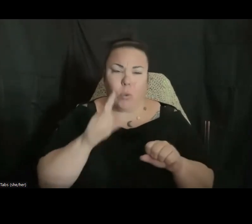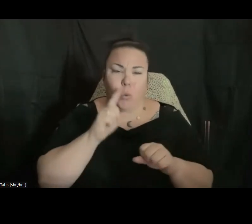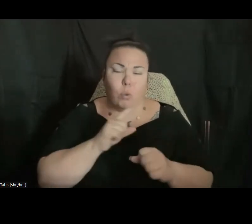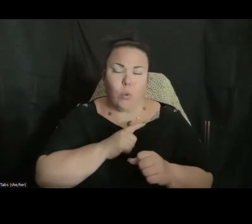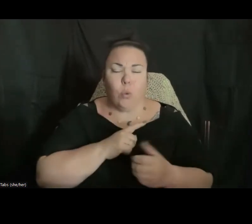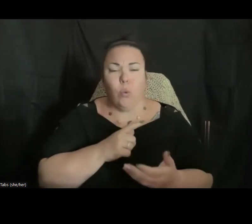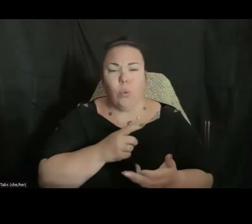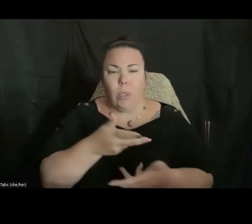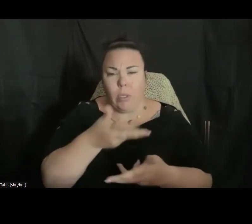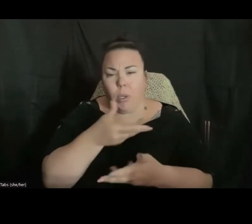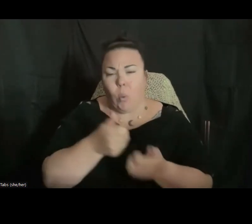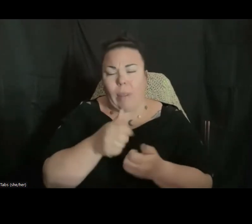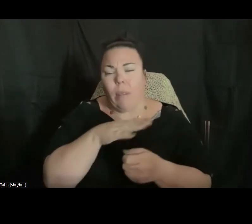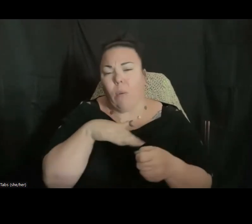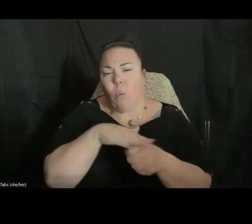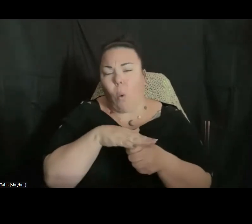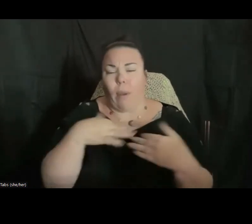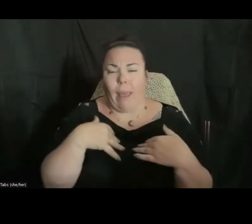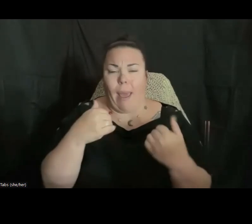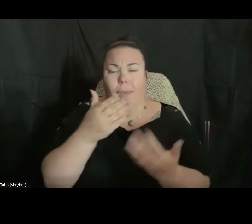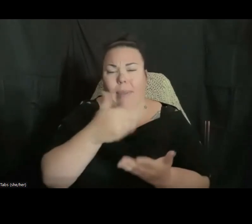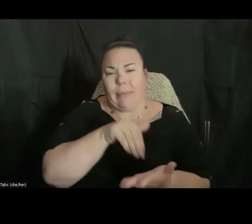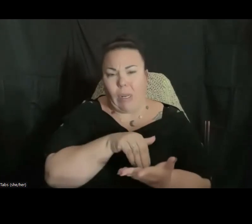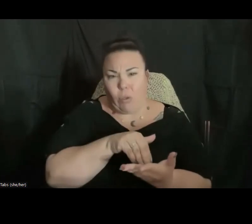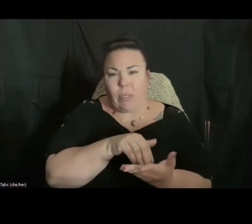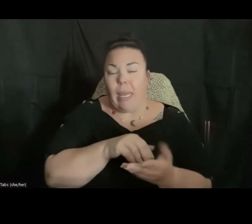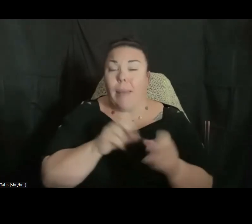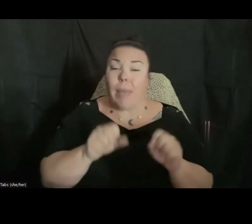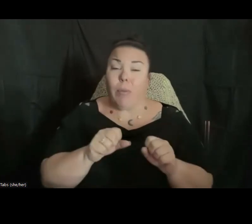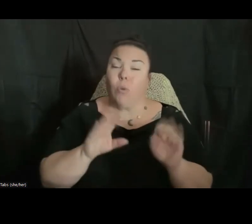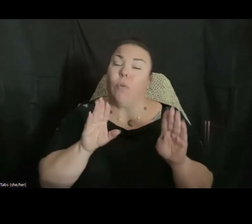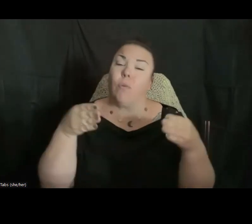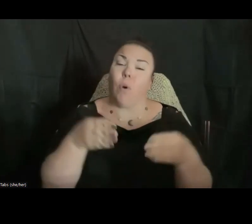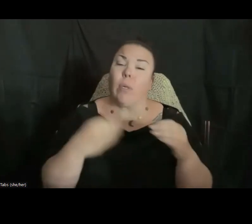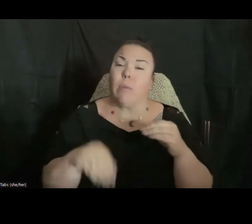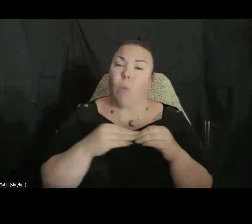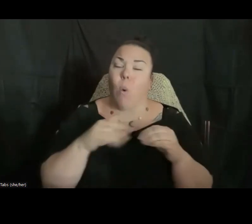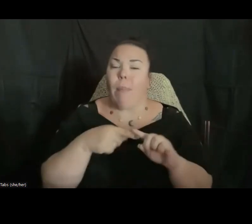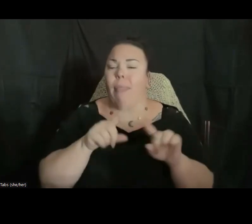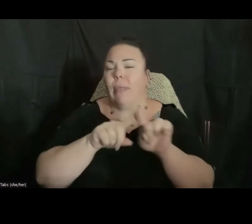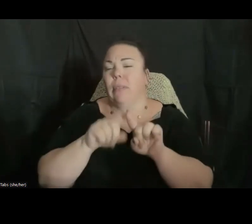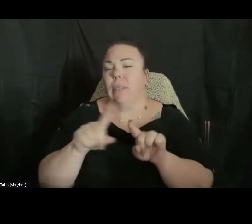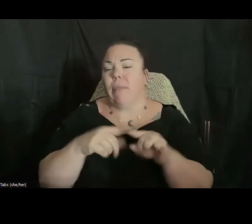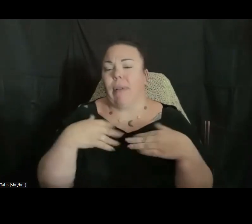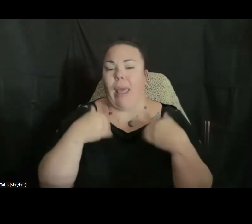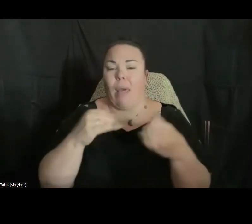and really, just focus more on all of the different health related needs for that